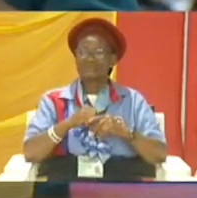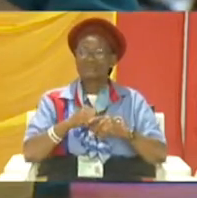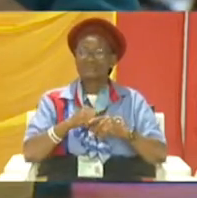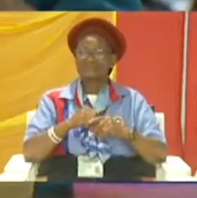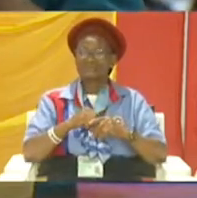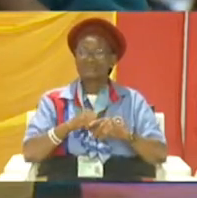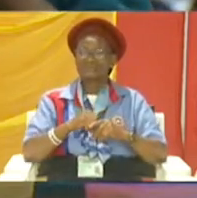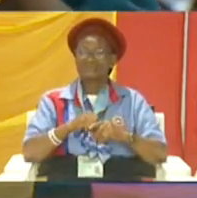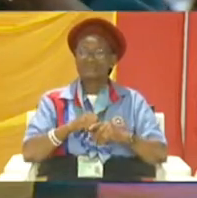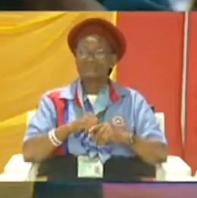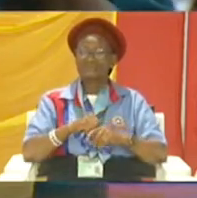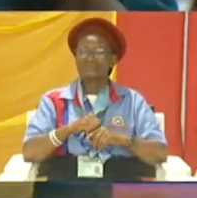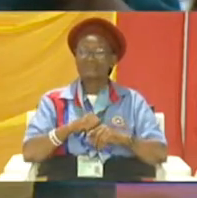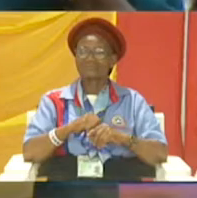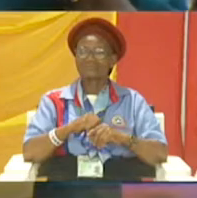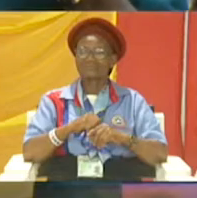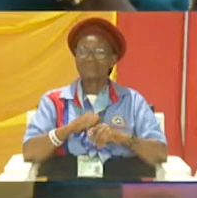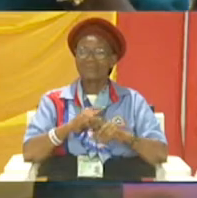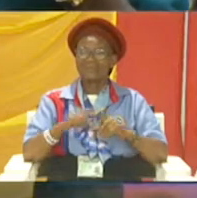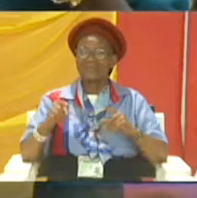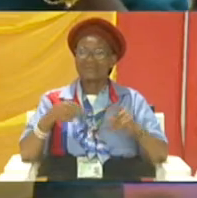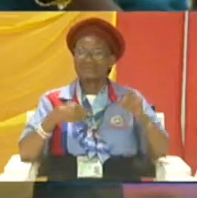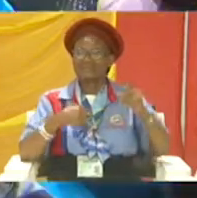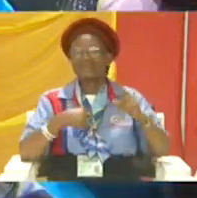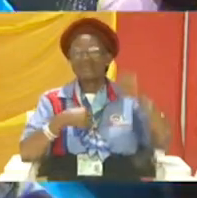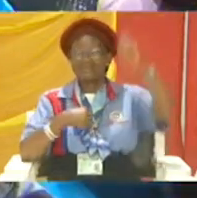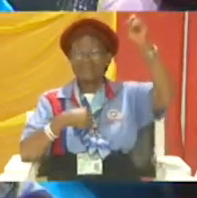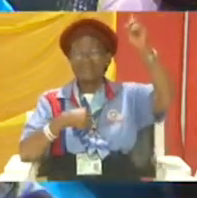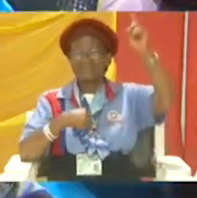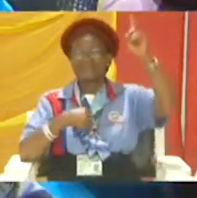koja. But I will give you the